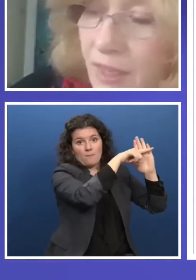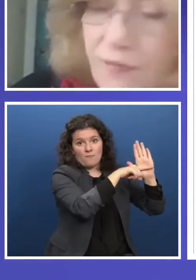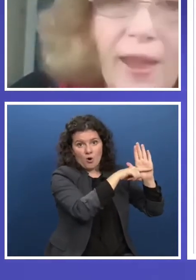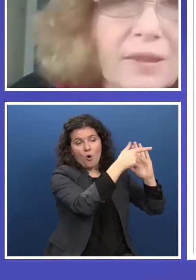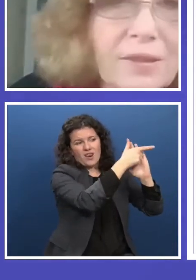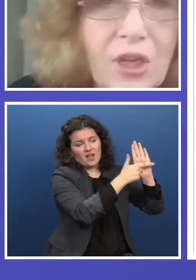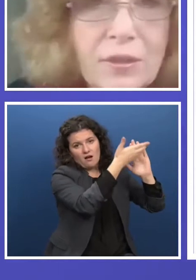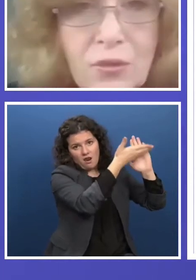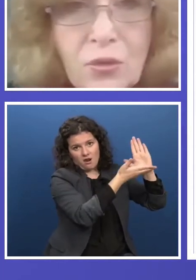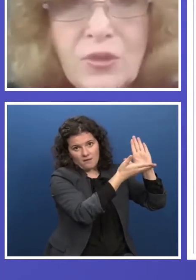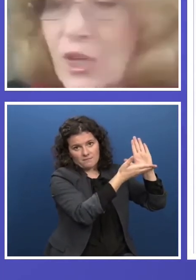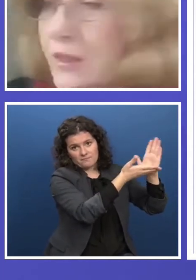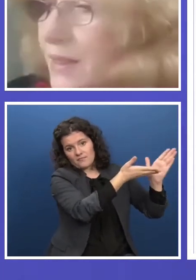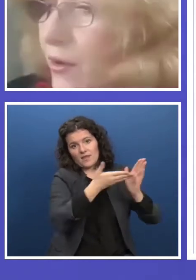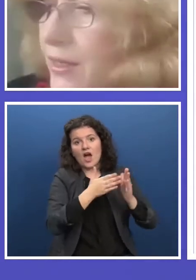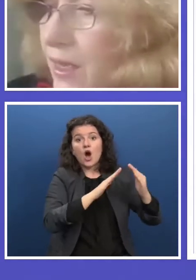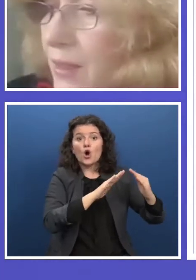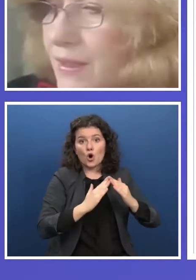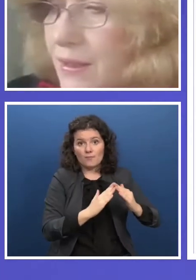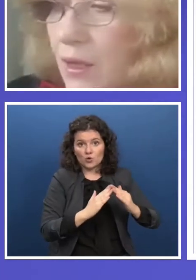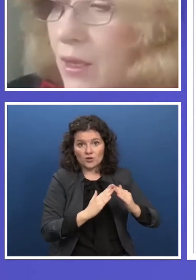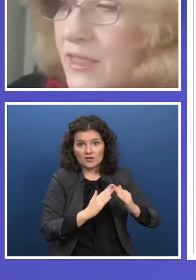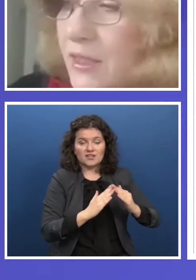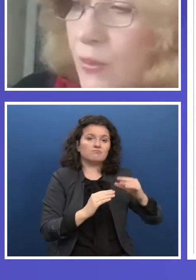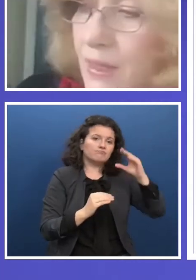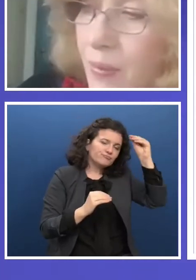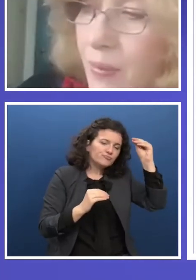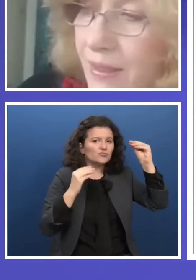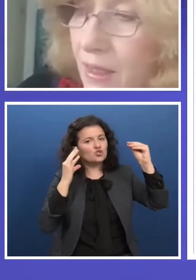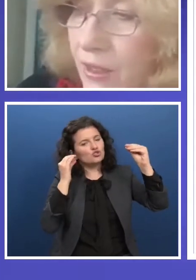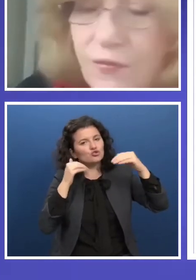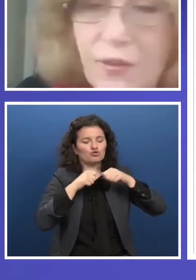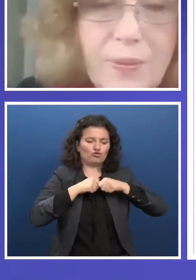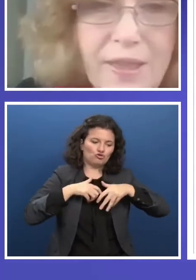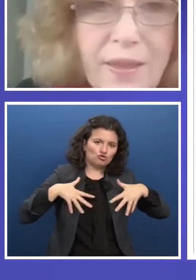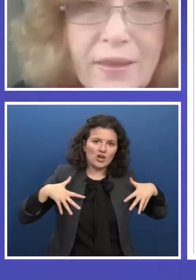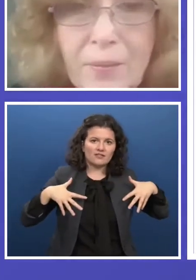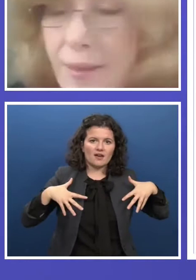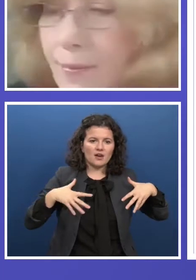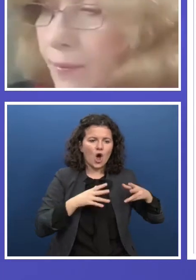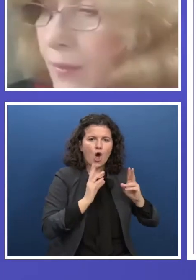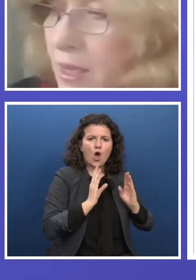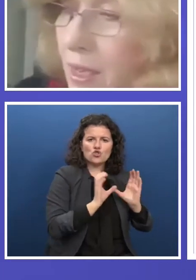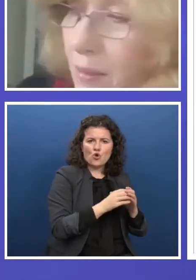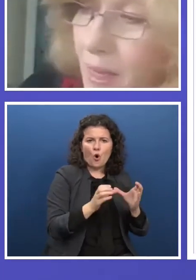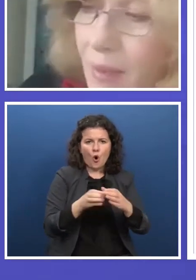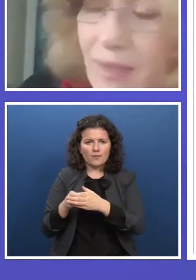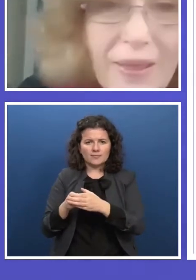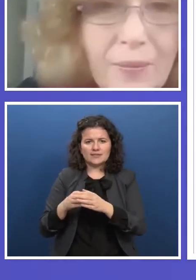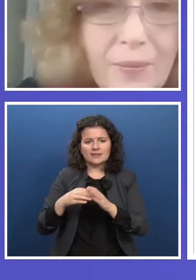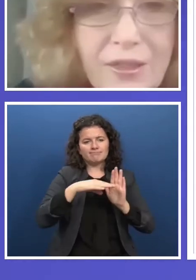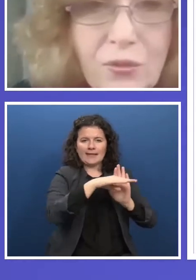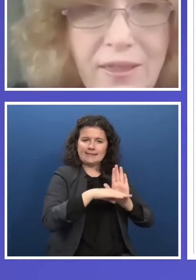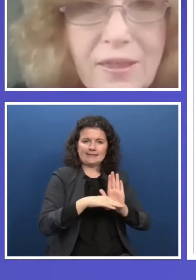we've got community factors, gender norms, gender stereotypes. Recent UNDP study that 50% think men